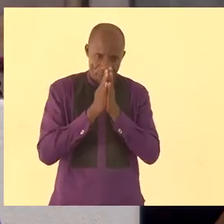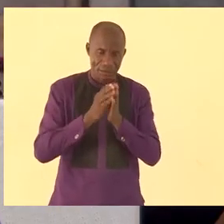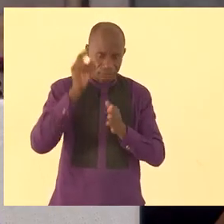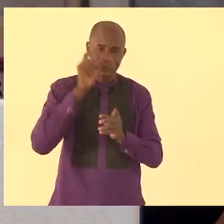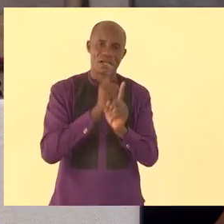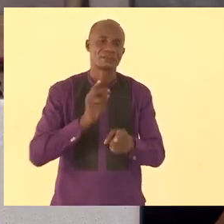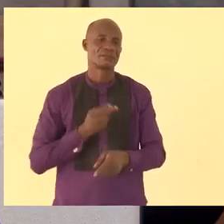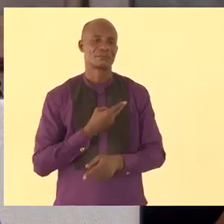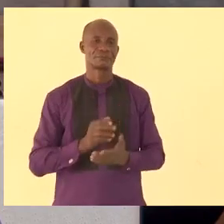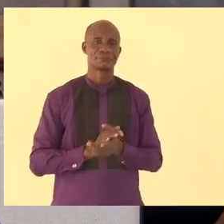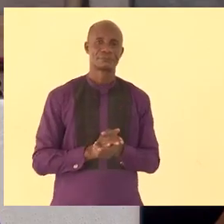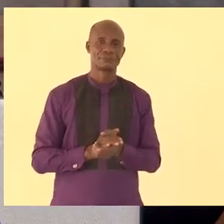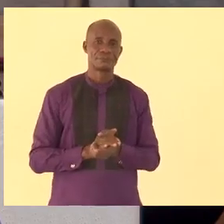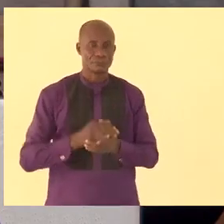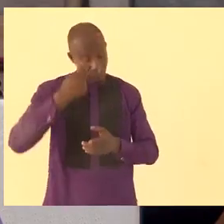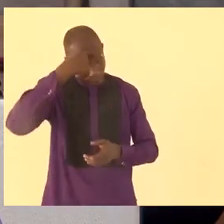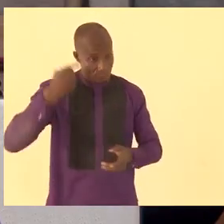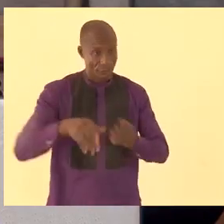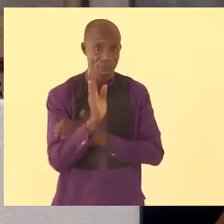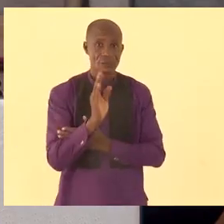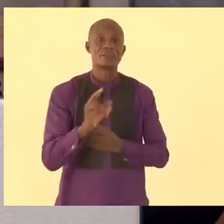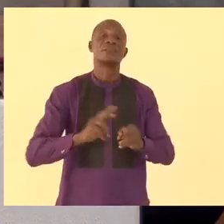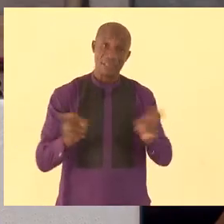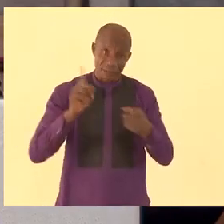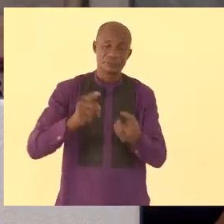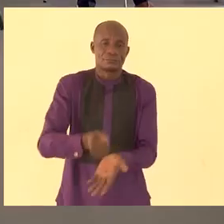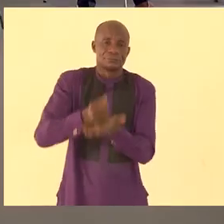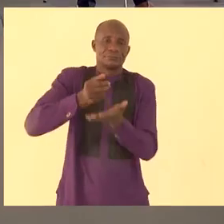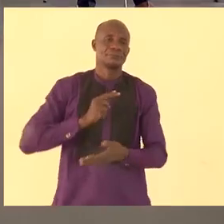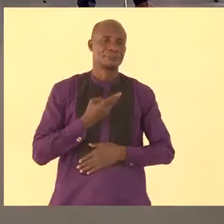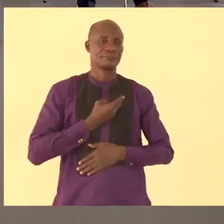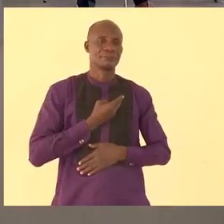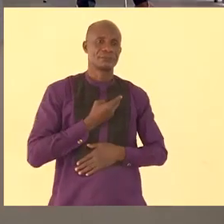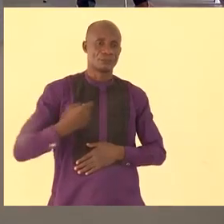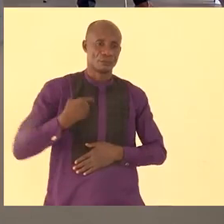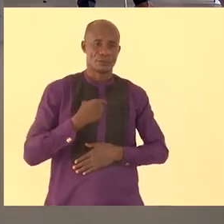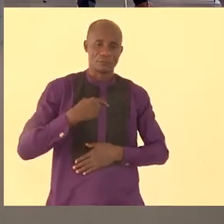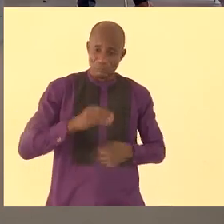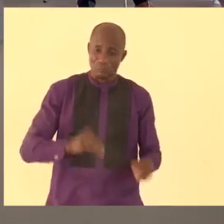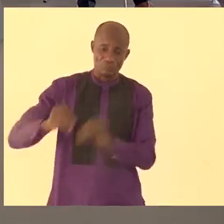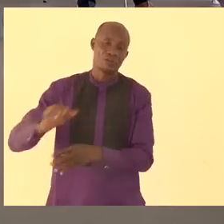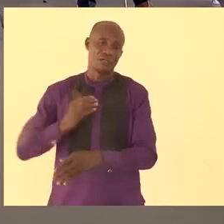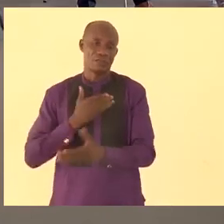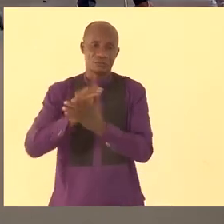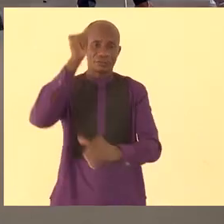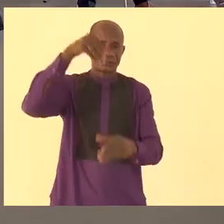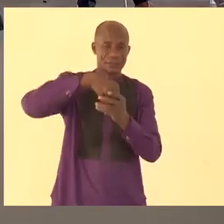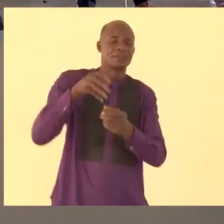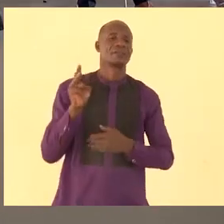should have no sadness over anything because God is going to help us. Only we need to put our trust in him.